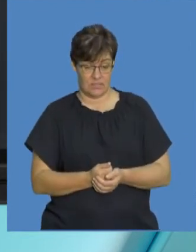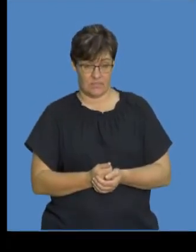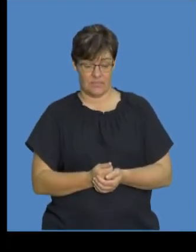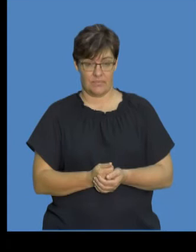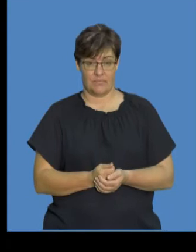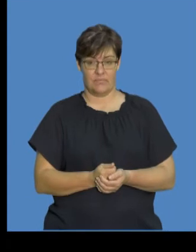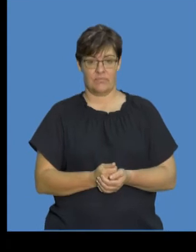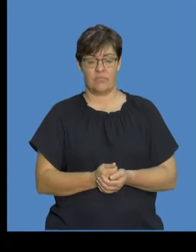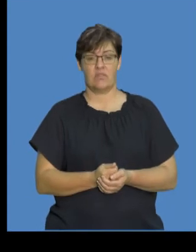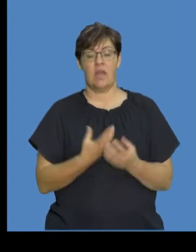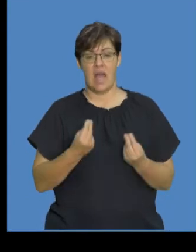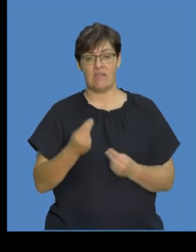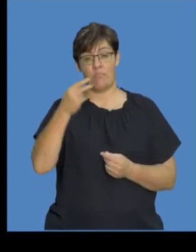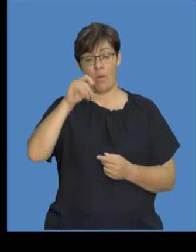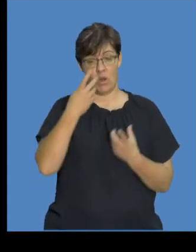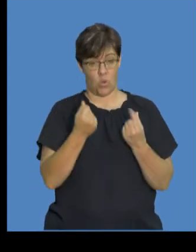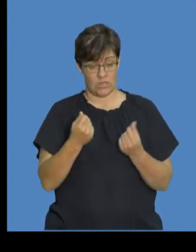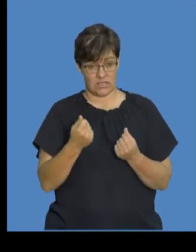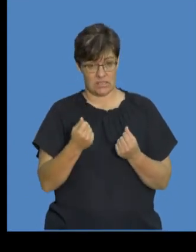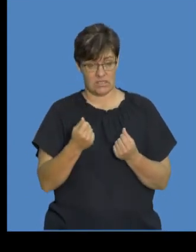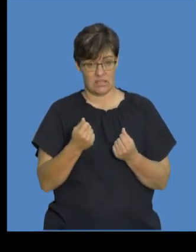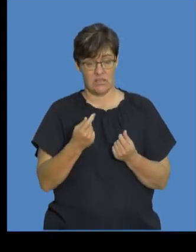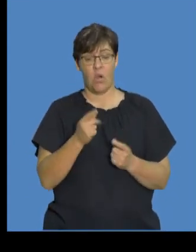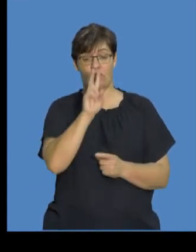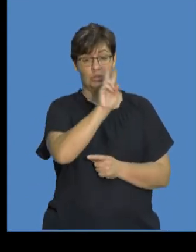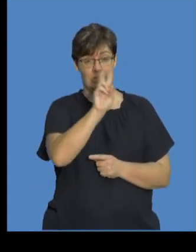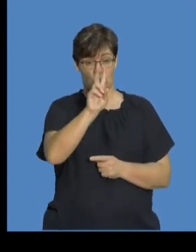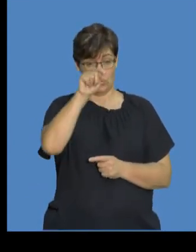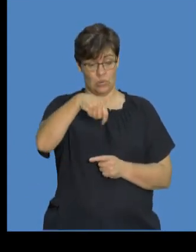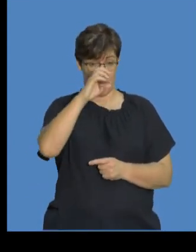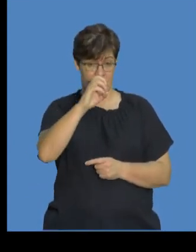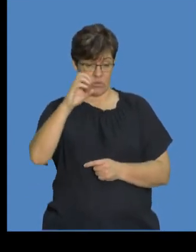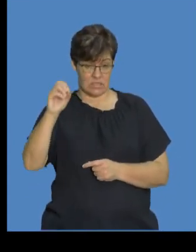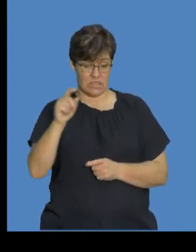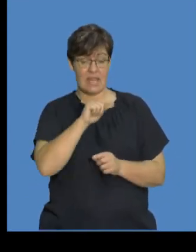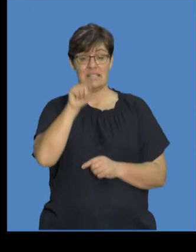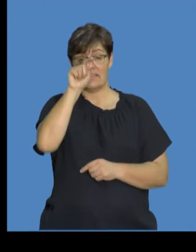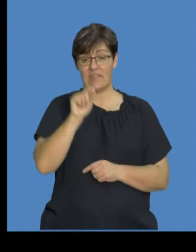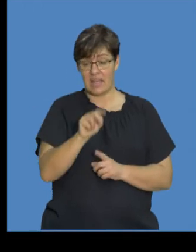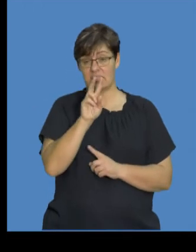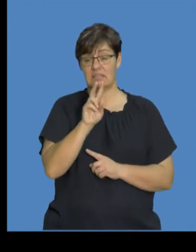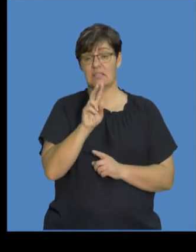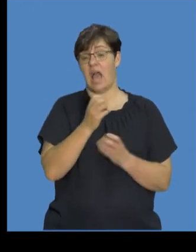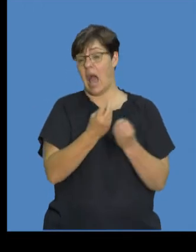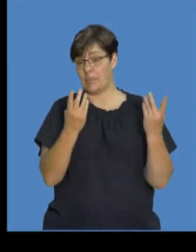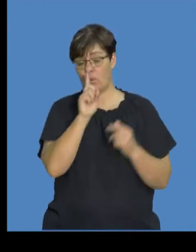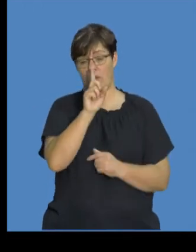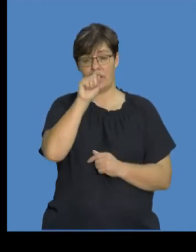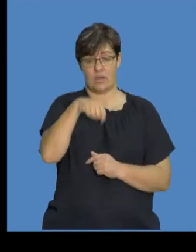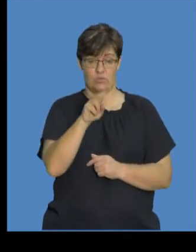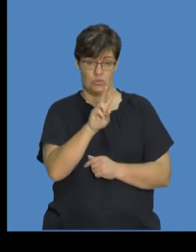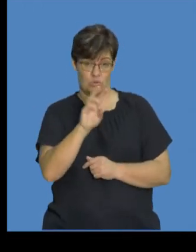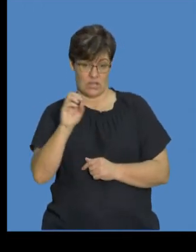Okay, good. So we have our primary cost, our direct cost of 22,000 divided by the number of units